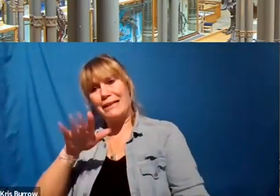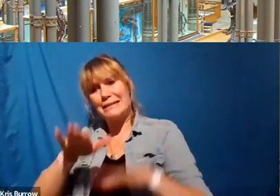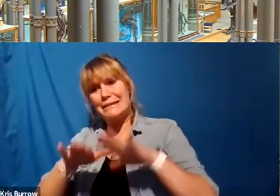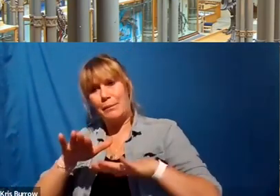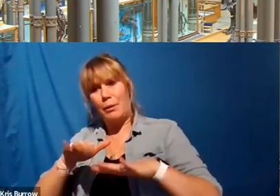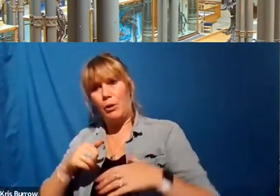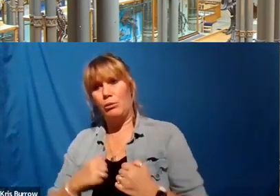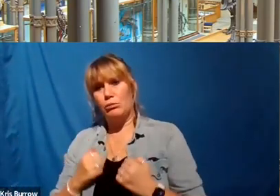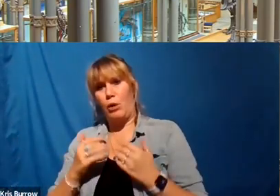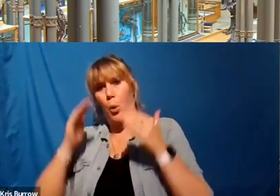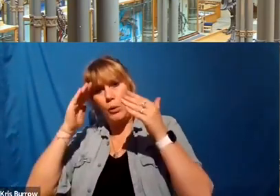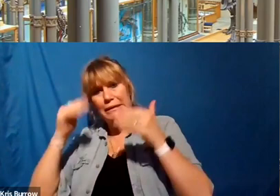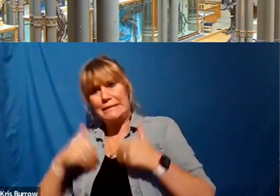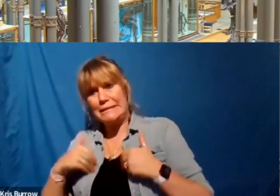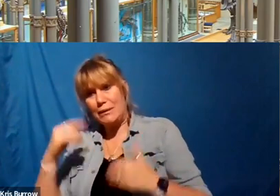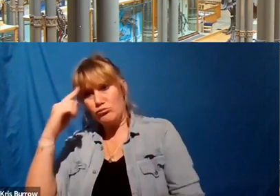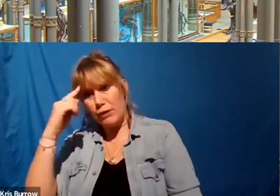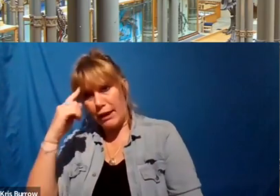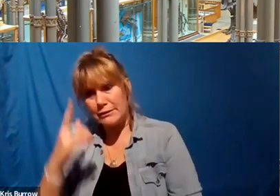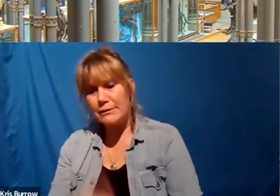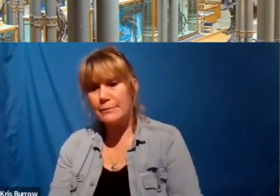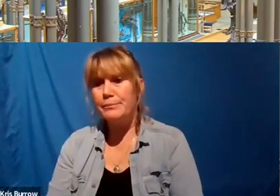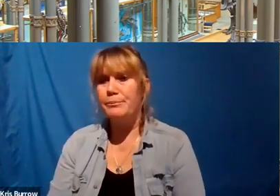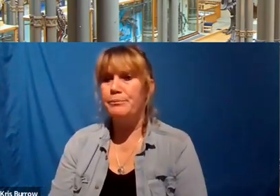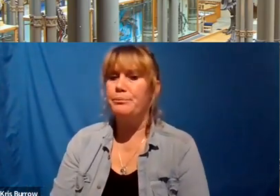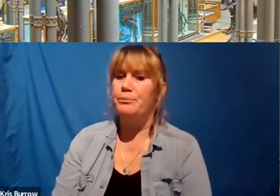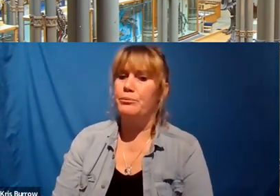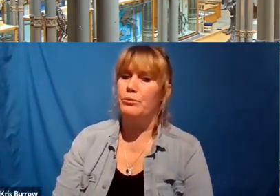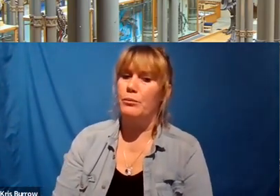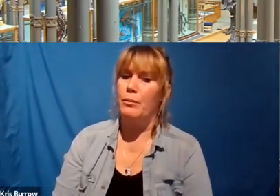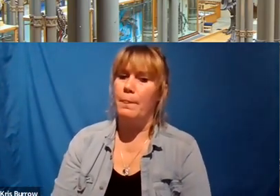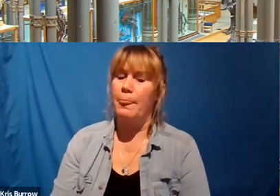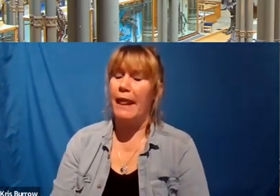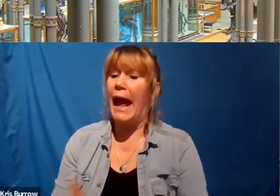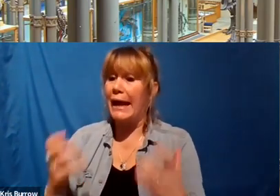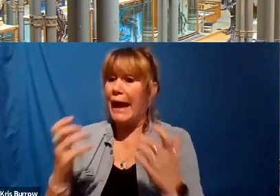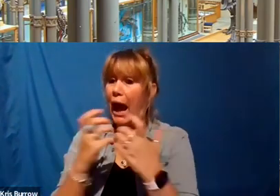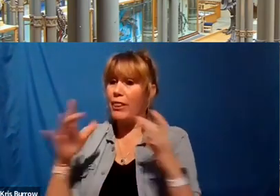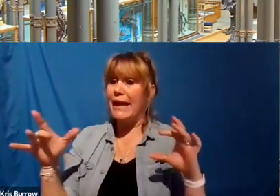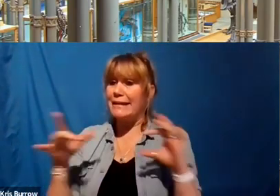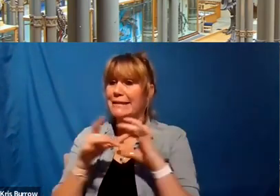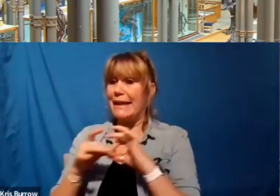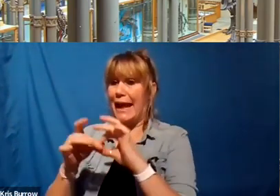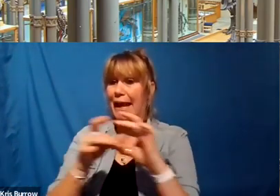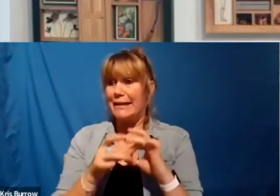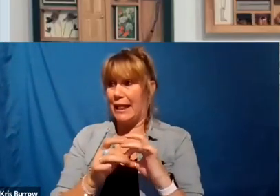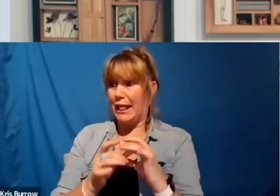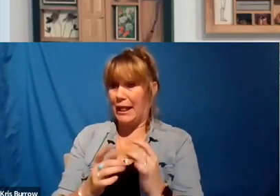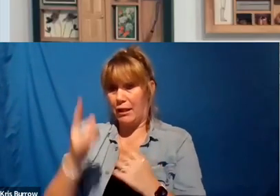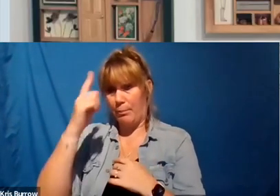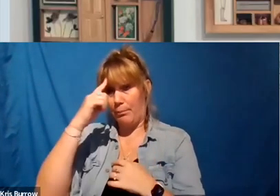folk magic, and drawing out the ways that they interconnect in my mind.